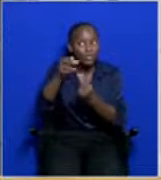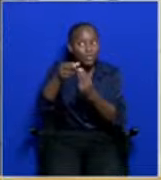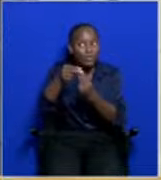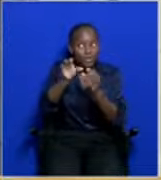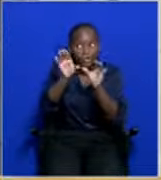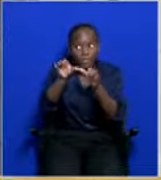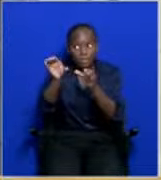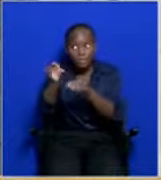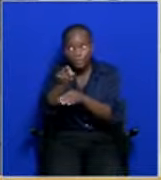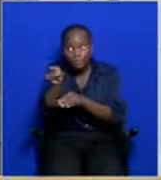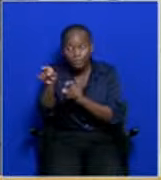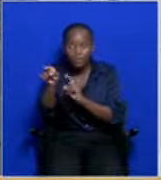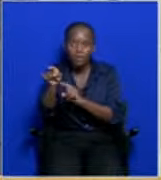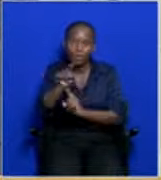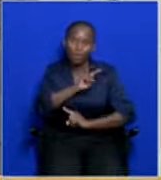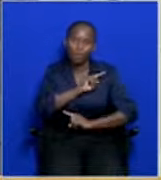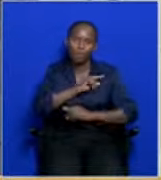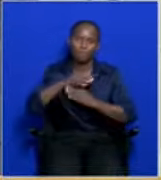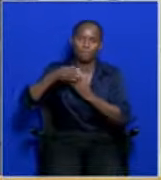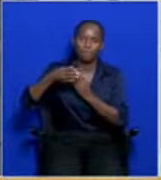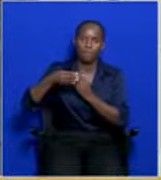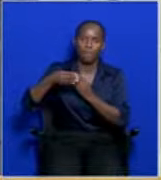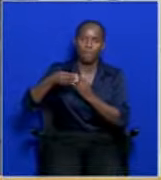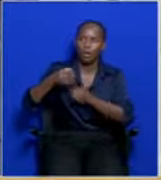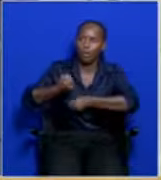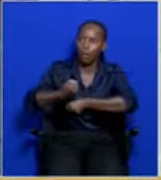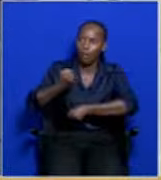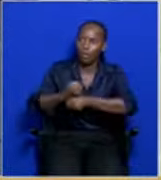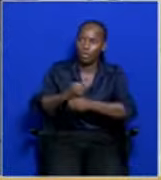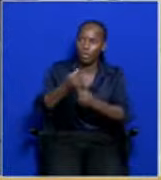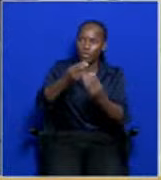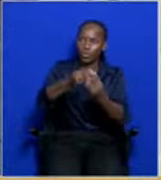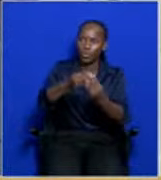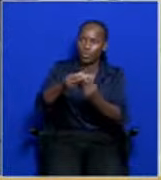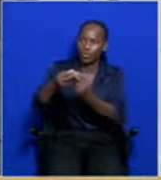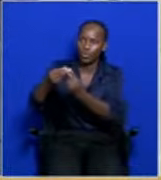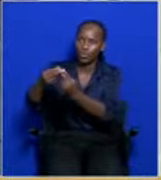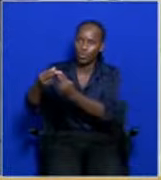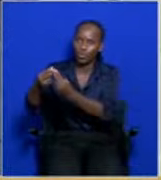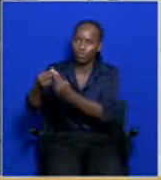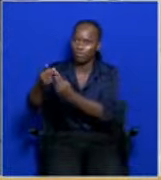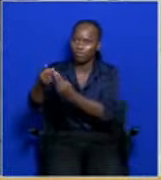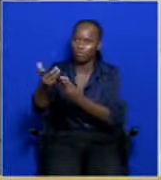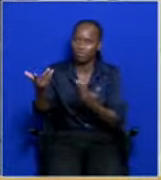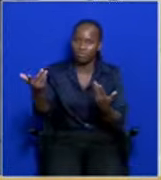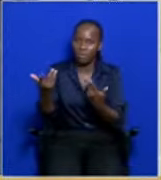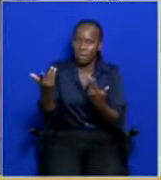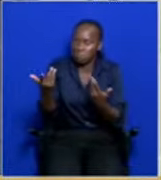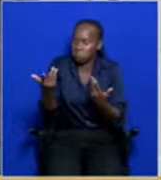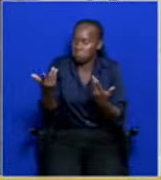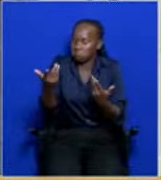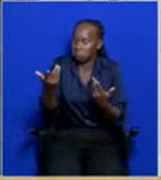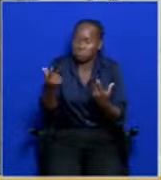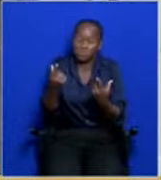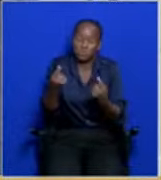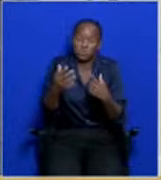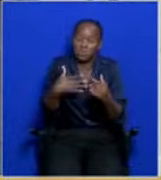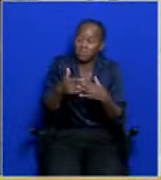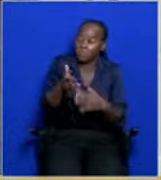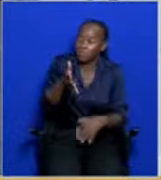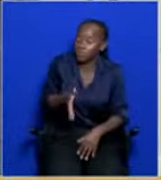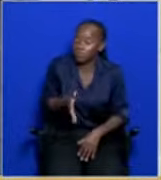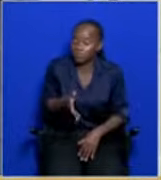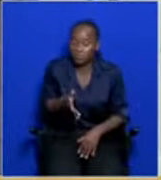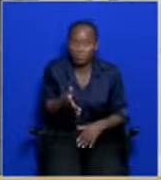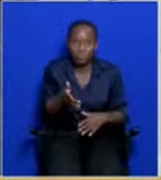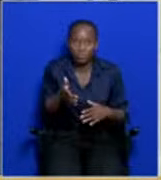members working at the units, they do as they wish because maybe their commanders